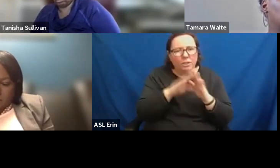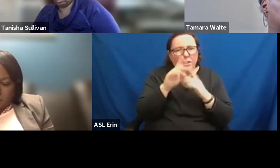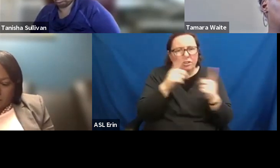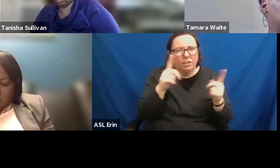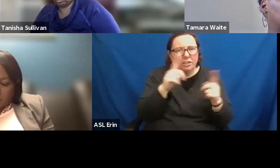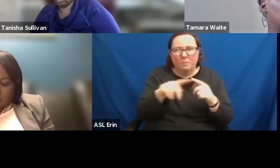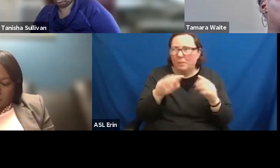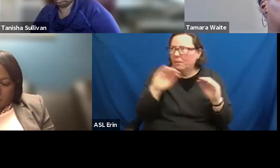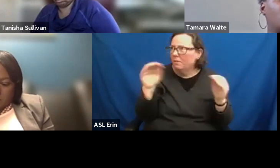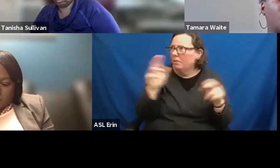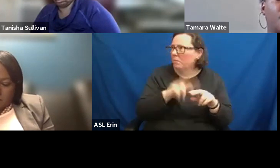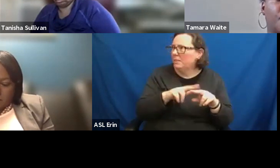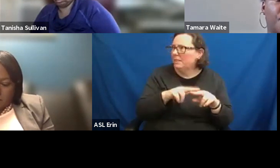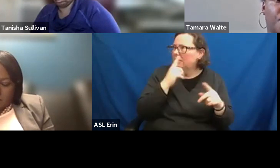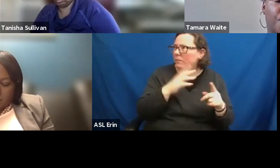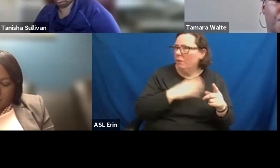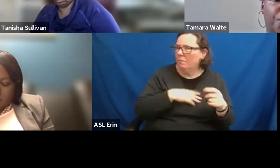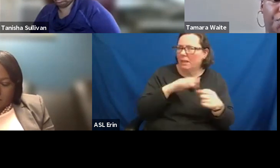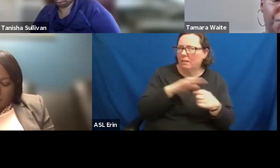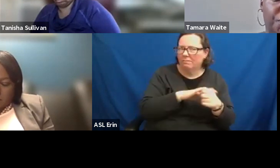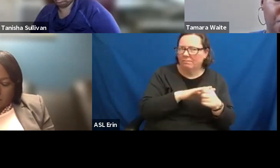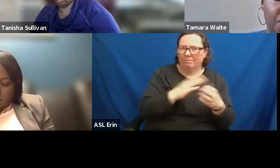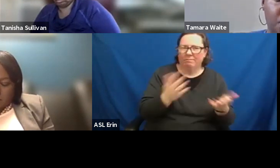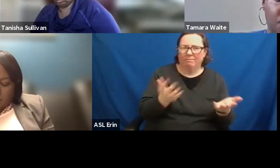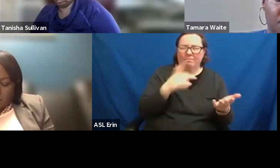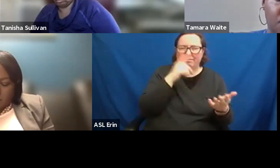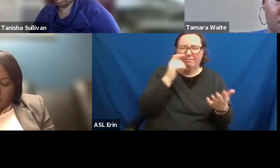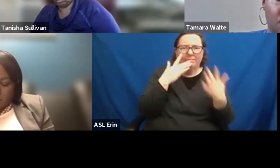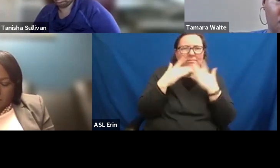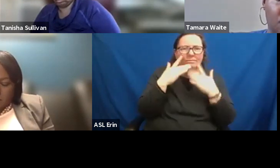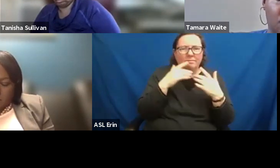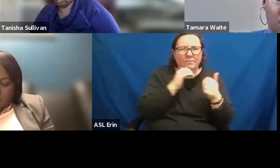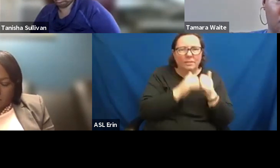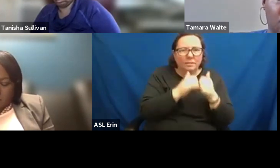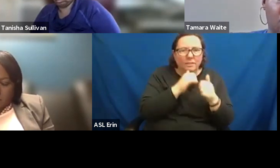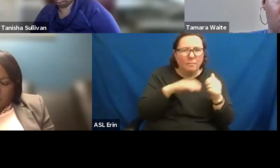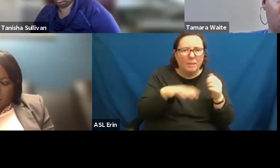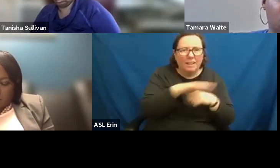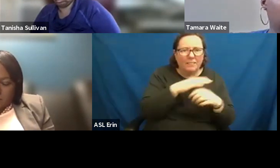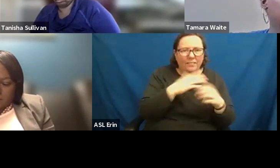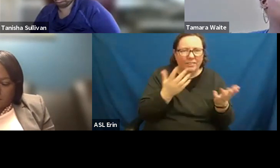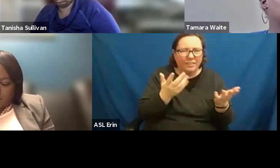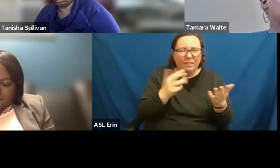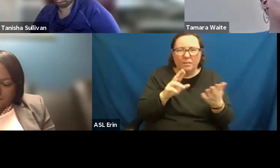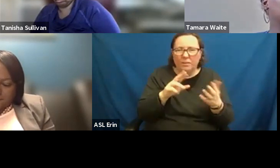the opportunity to go to the exam schools due to the zip code or the lack of